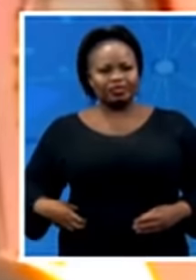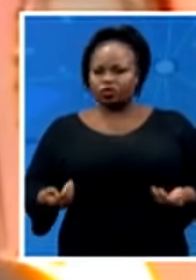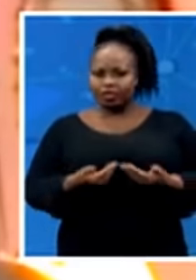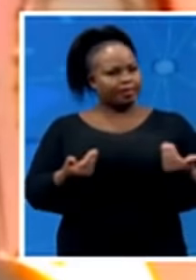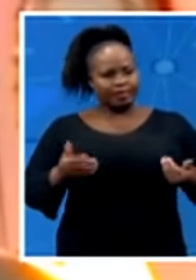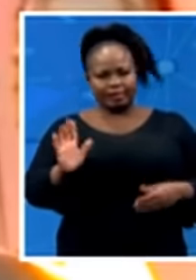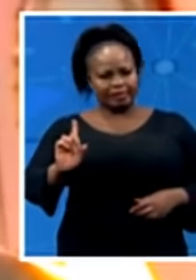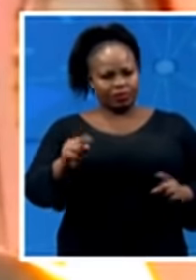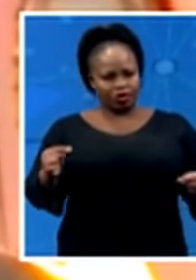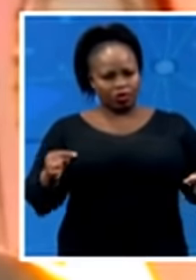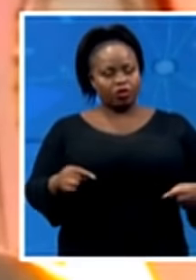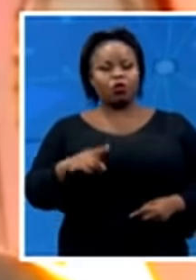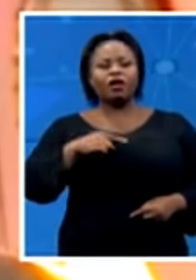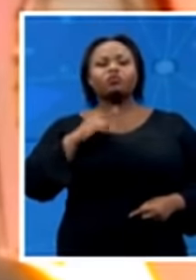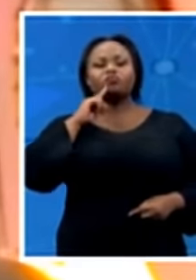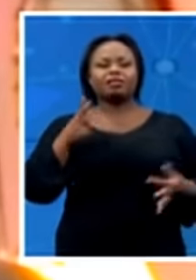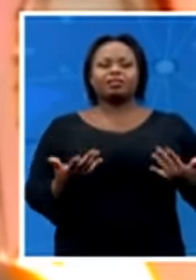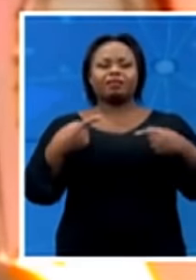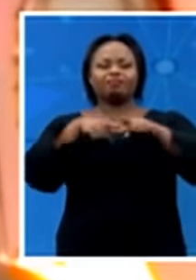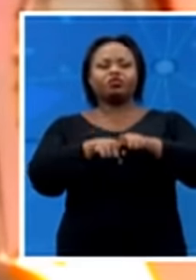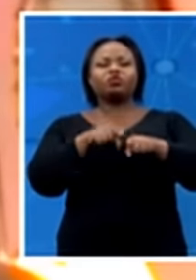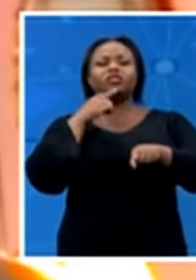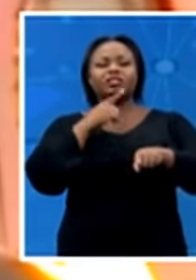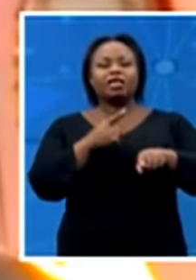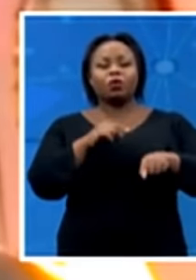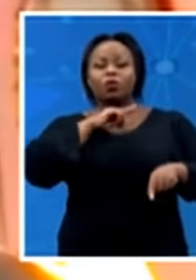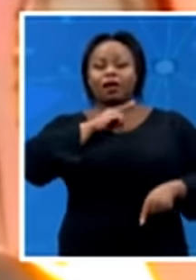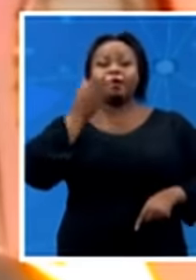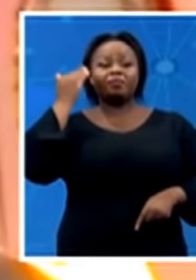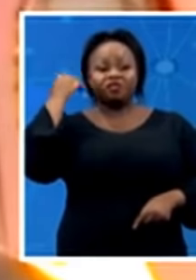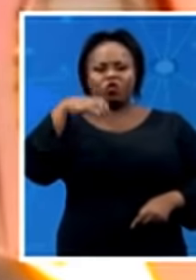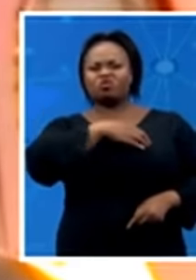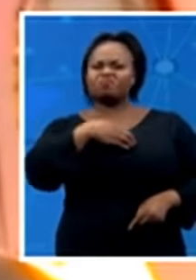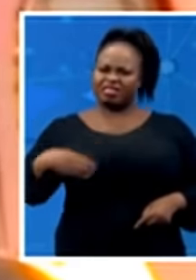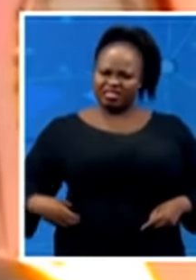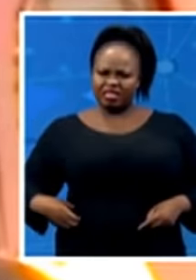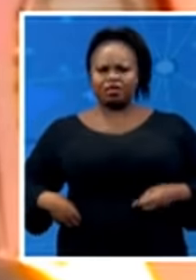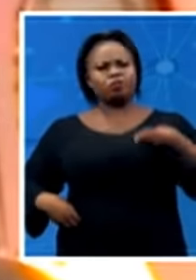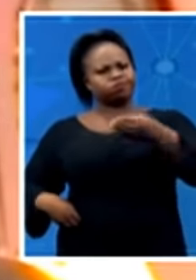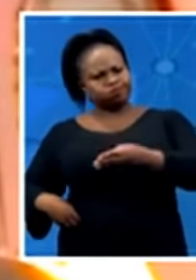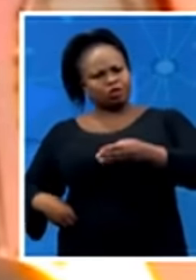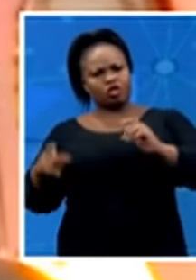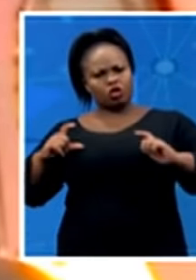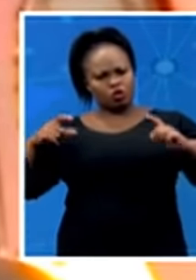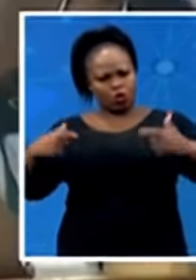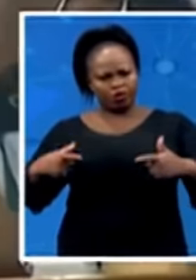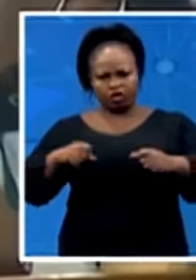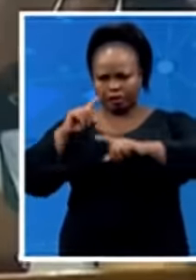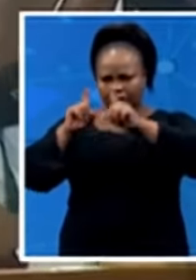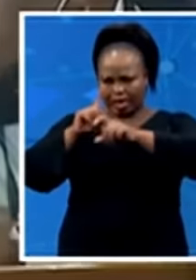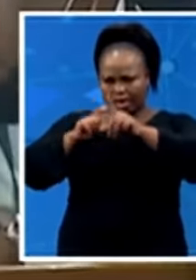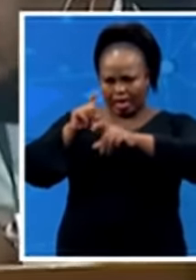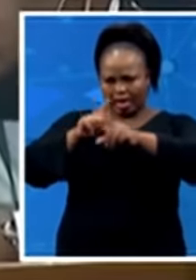of state who was brought before a commission to inquire into major